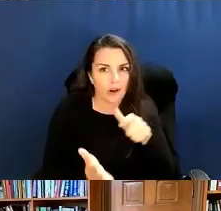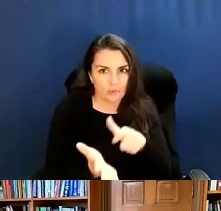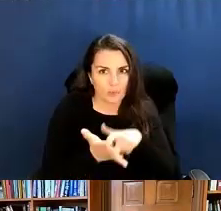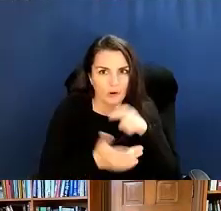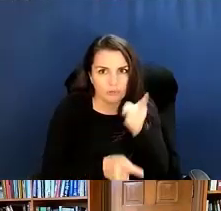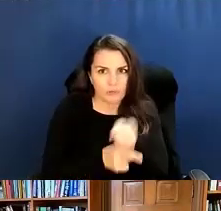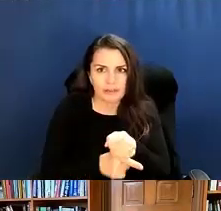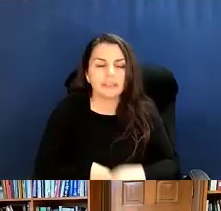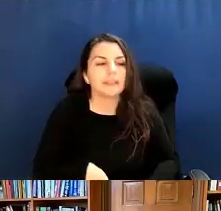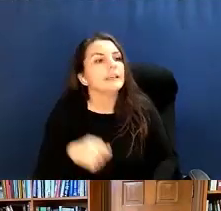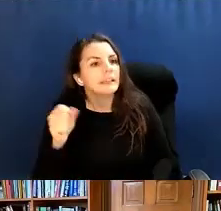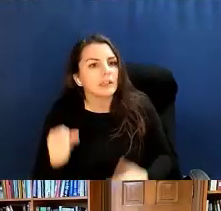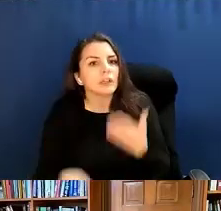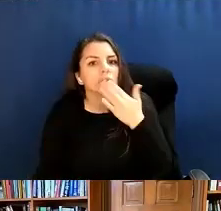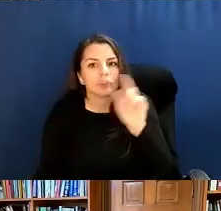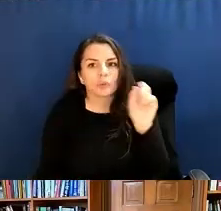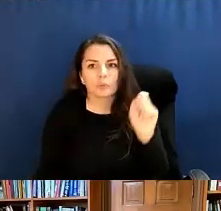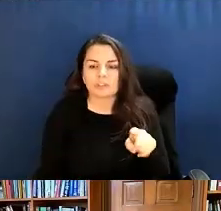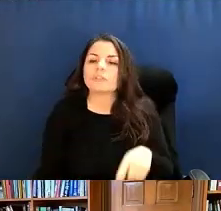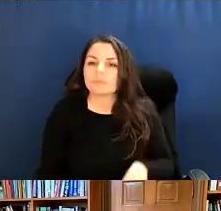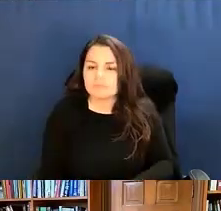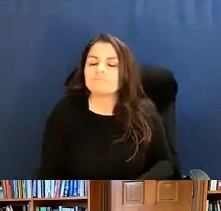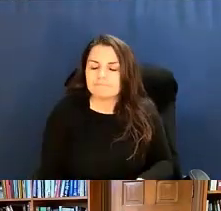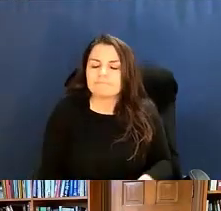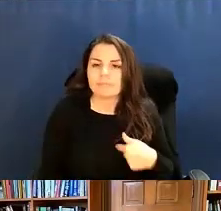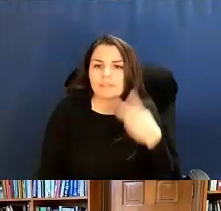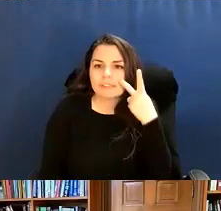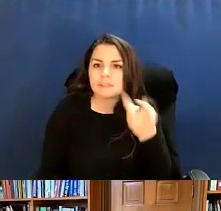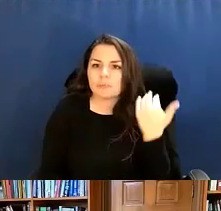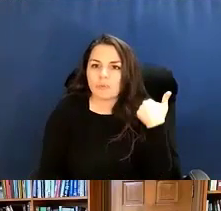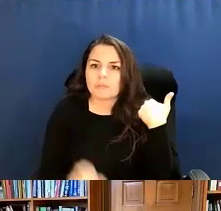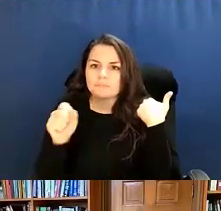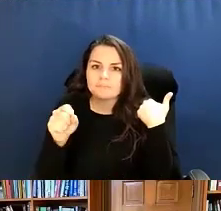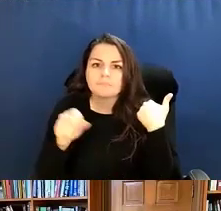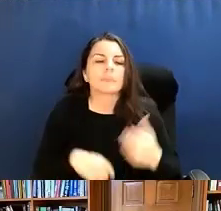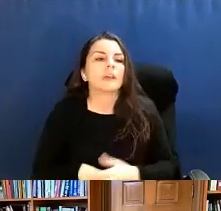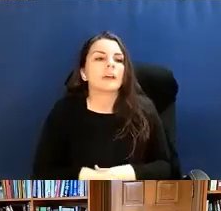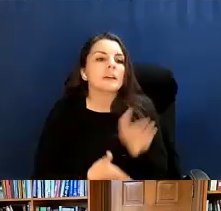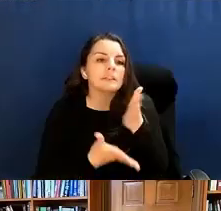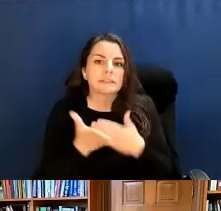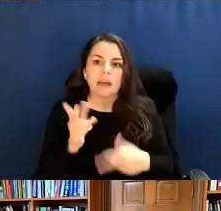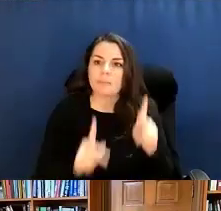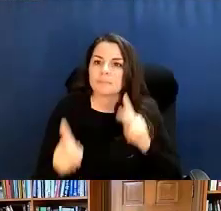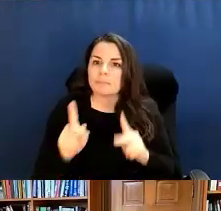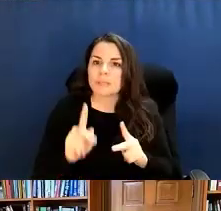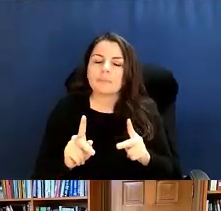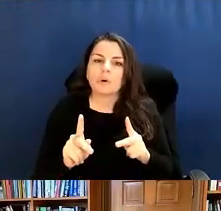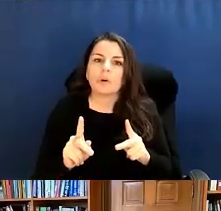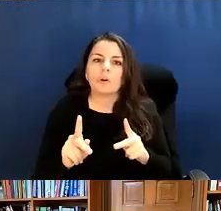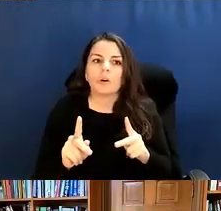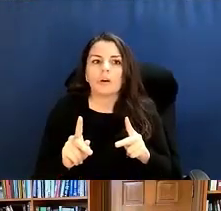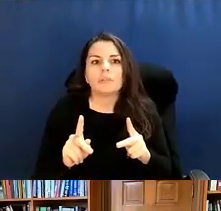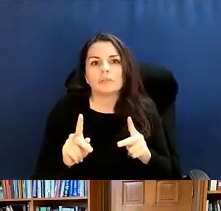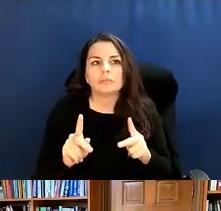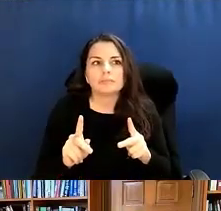the mid-20s on the parent F31 and more like 30 for the diversity F31. So if you came to